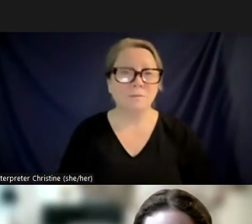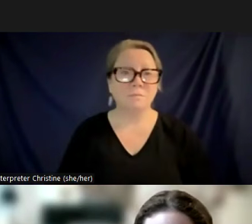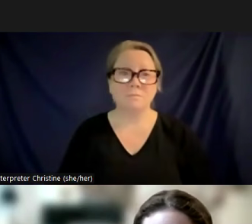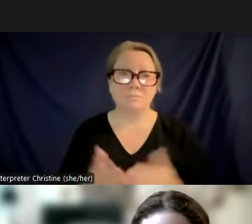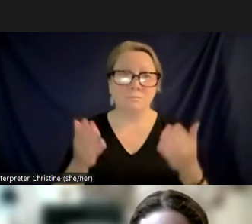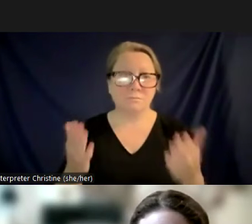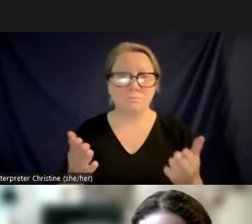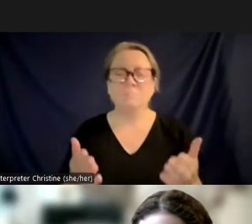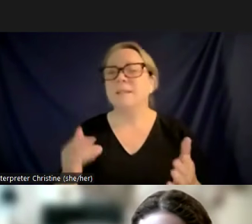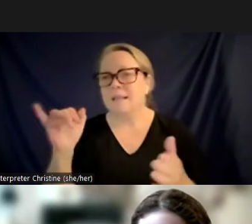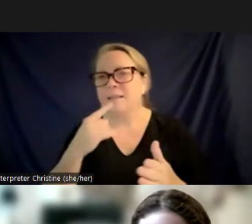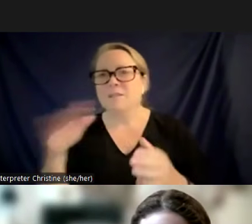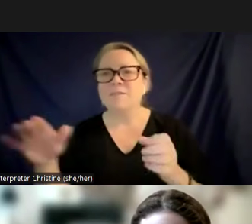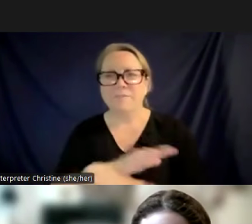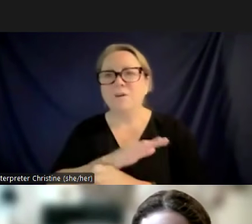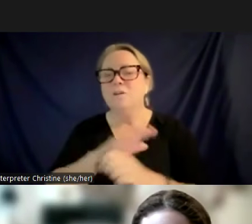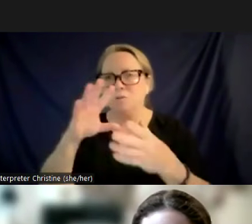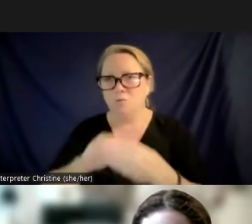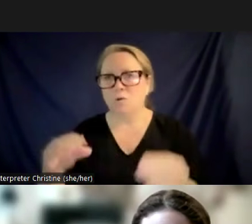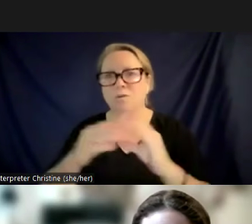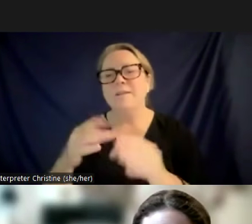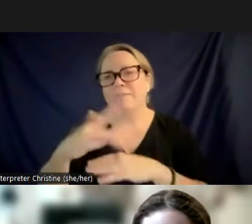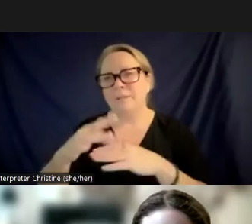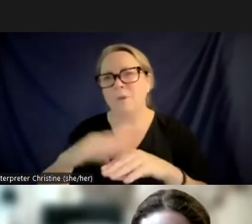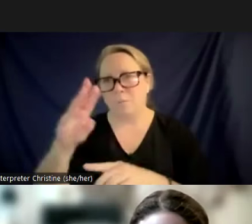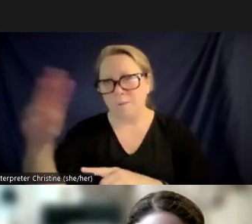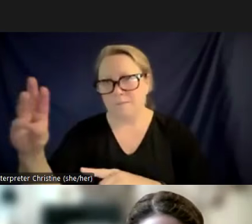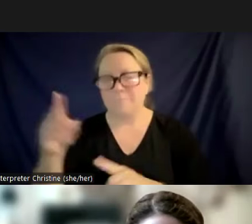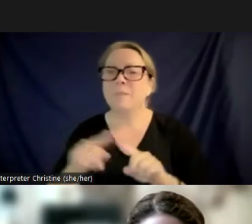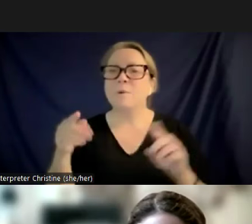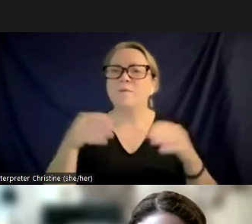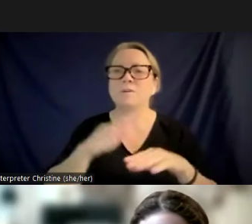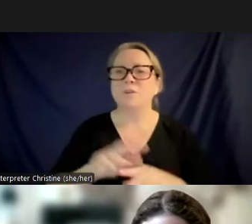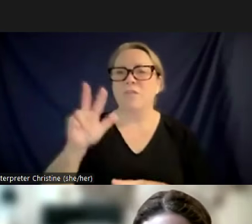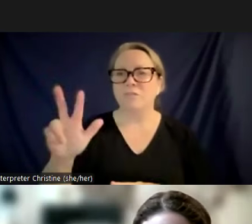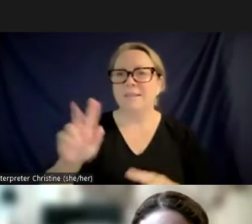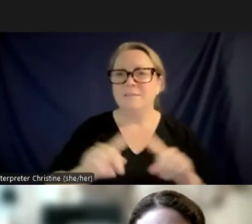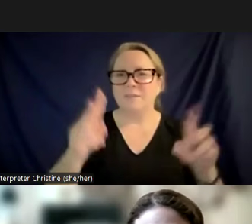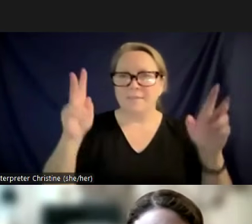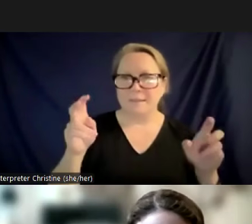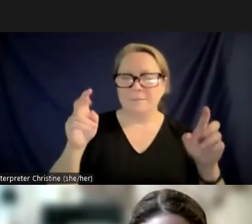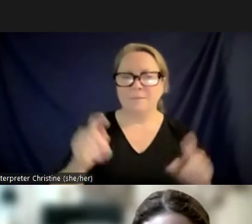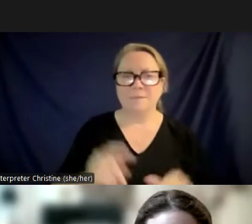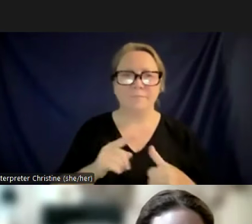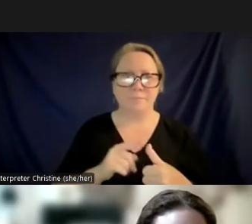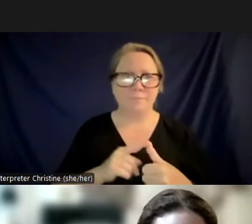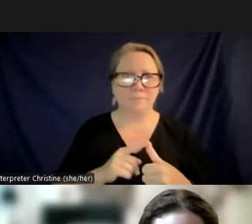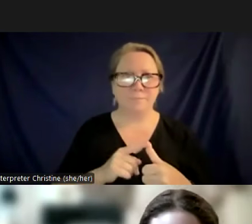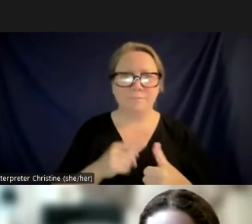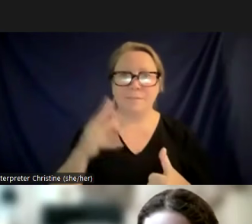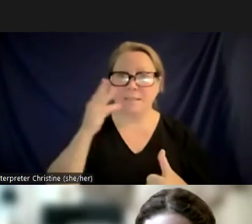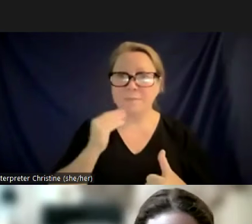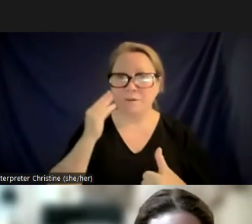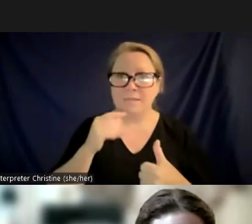mentioned, will be available on the CHEI website and focuses on 3 different aims. First, experiences